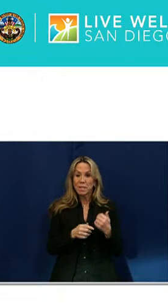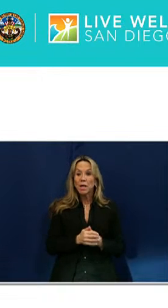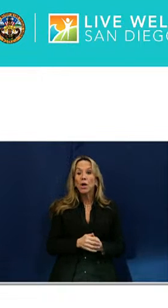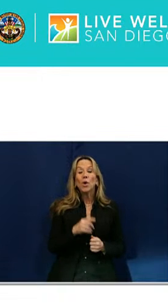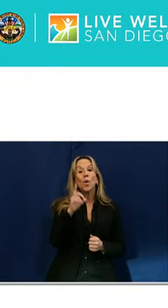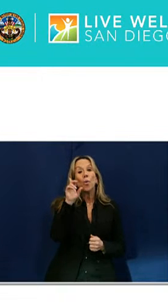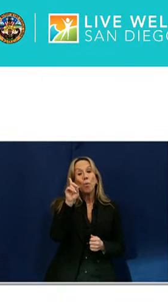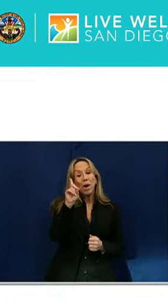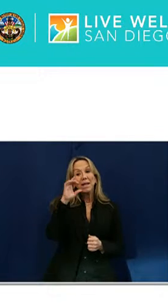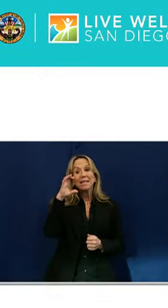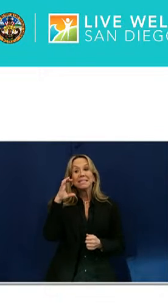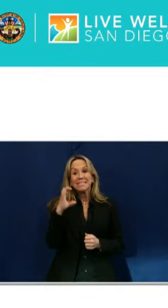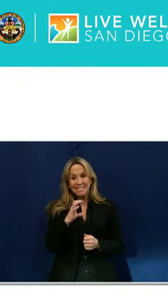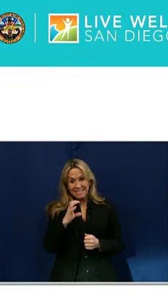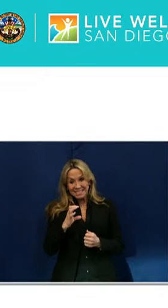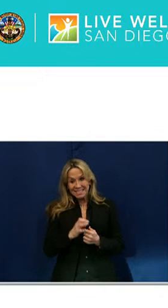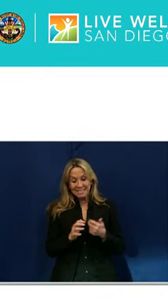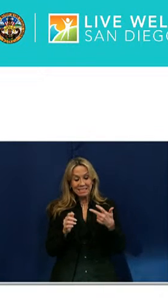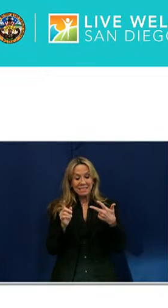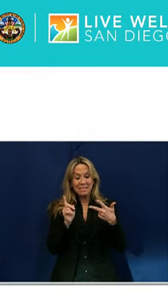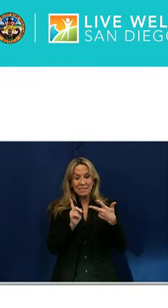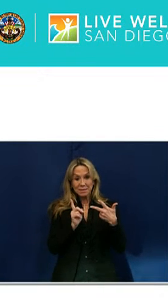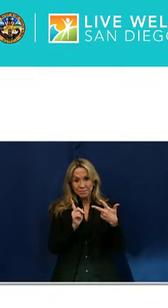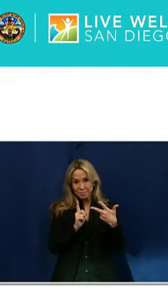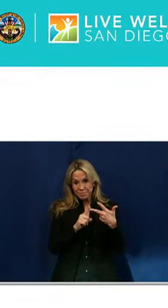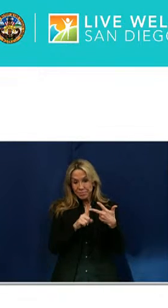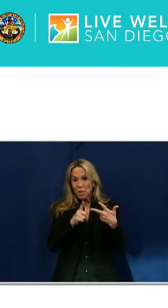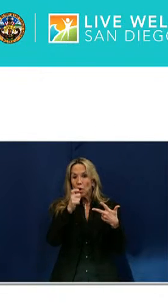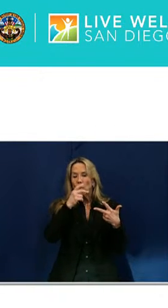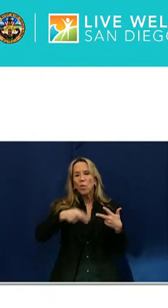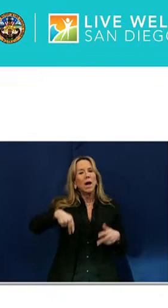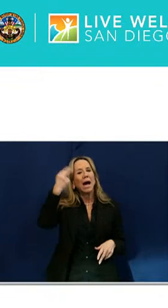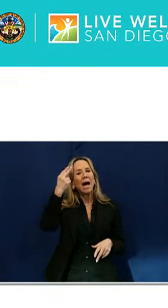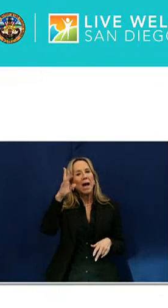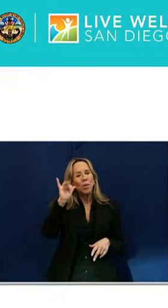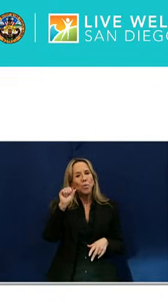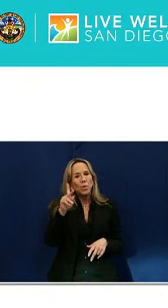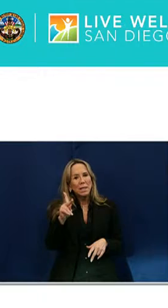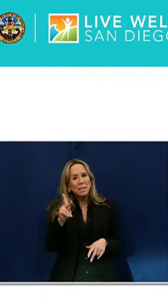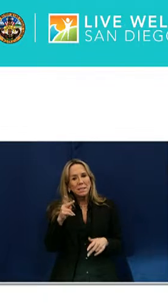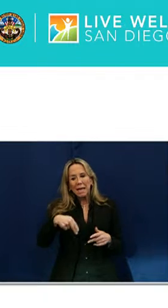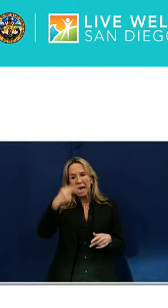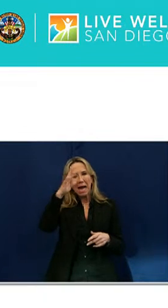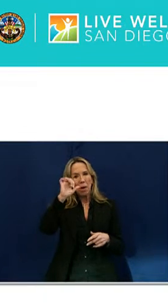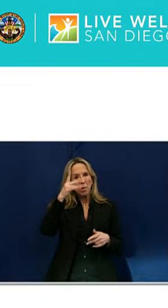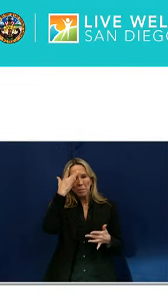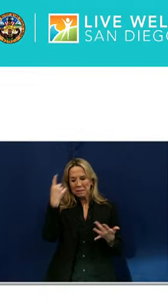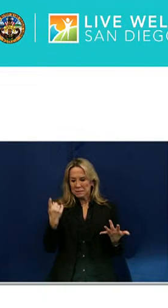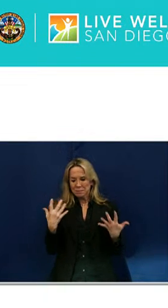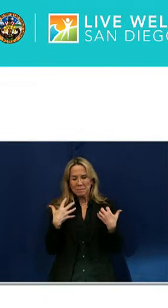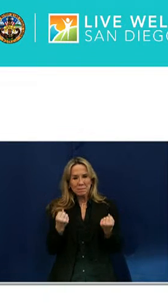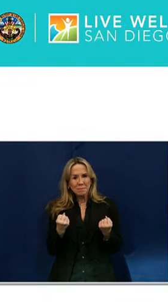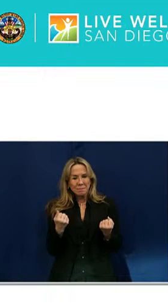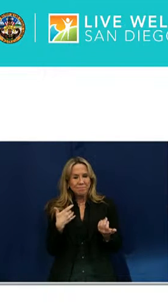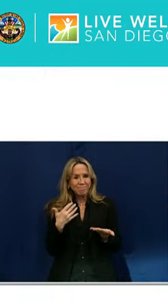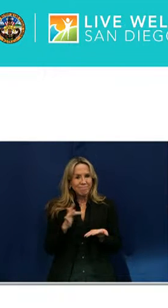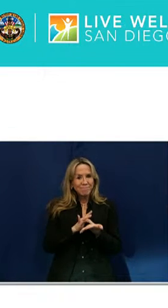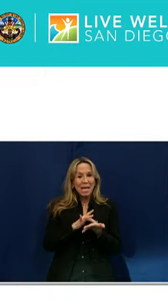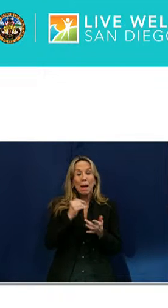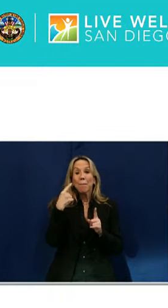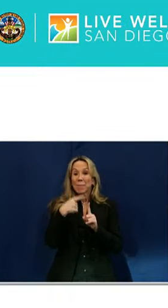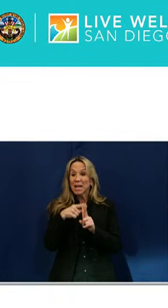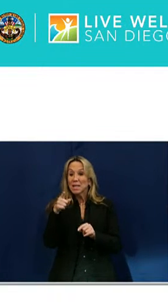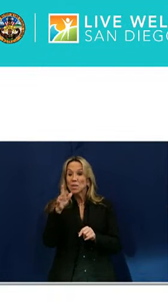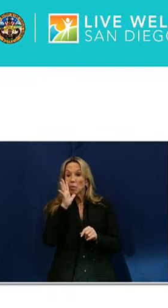1C includes individuals with high risk, that are at high risk due to their medical conditions in individuals over